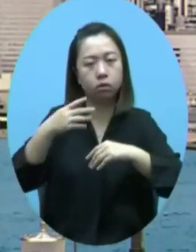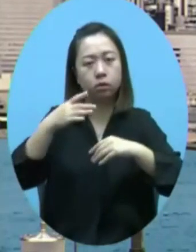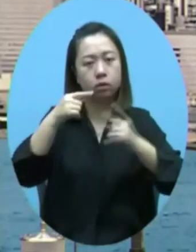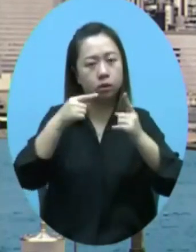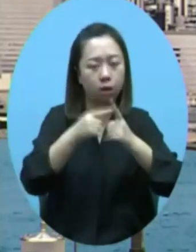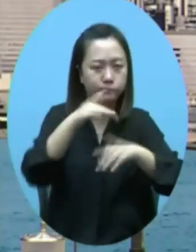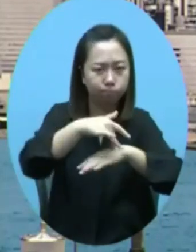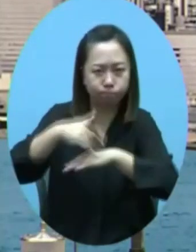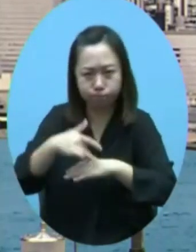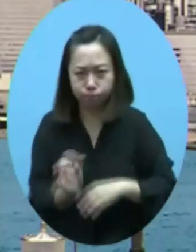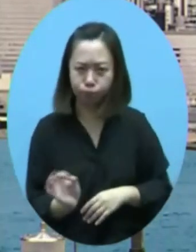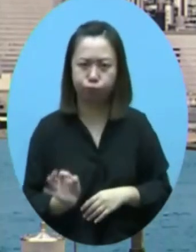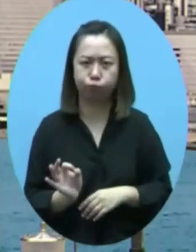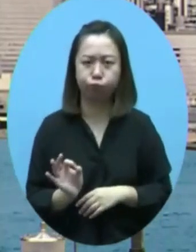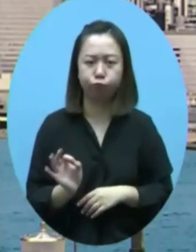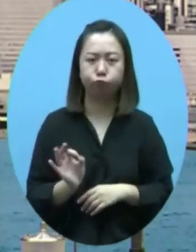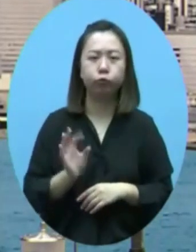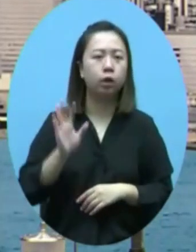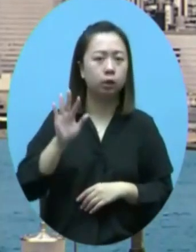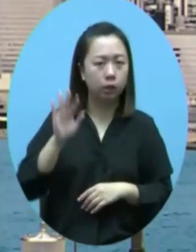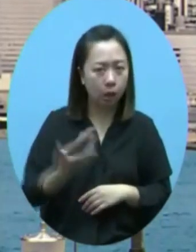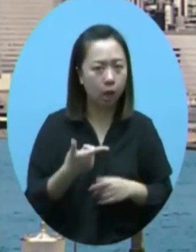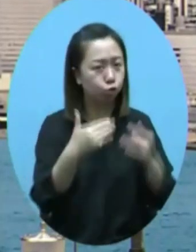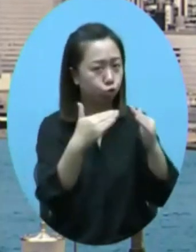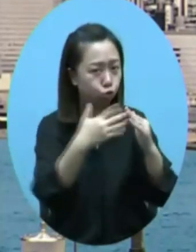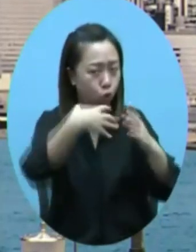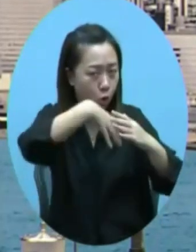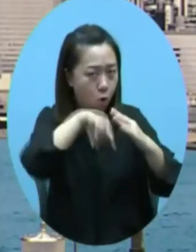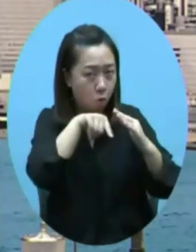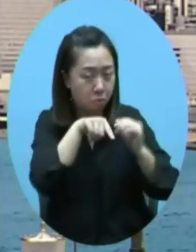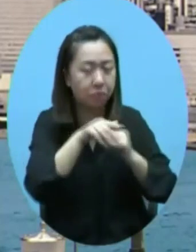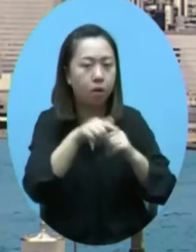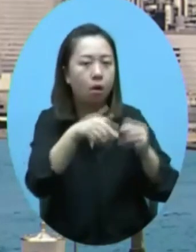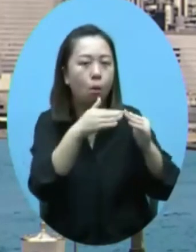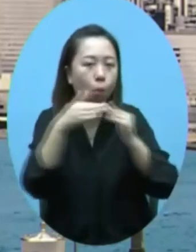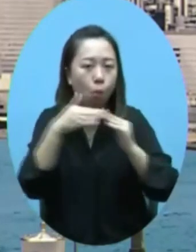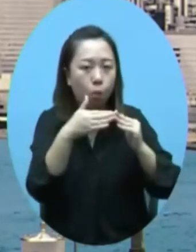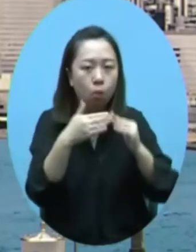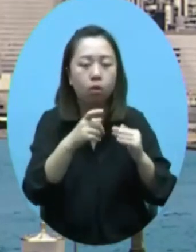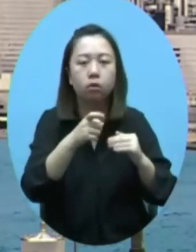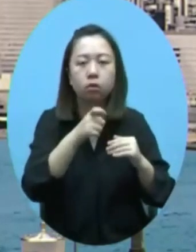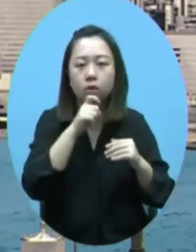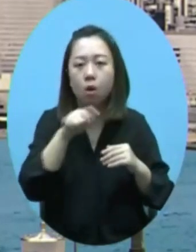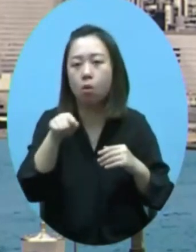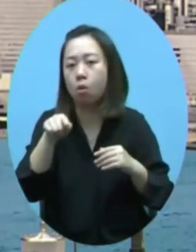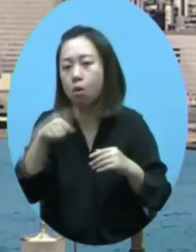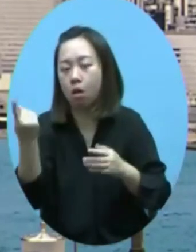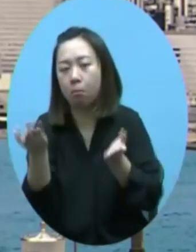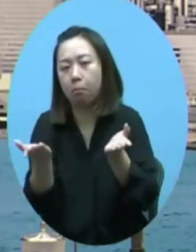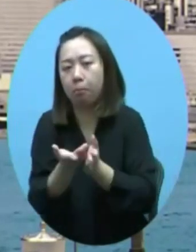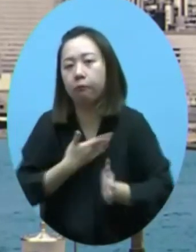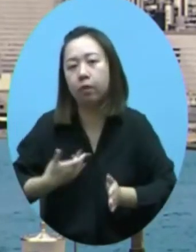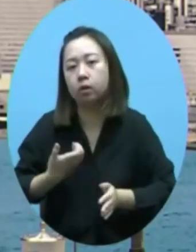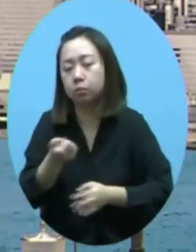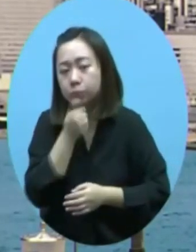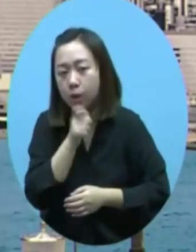She had not had close contacts with others, but she lived in this particular estate where we